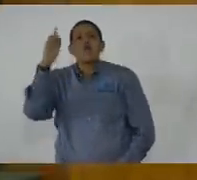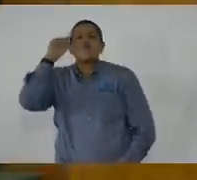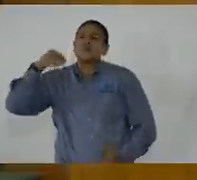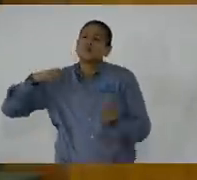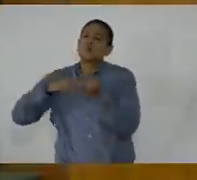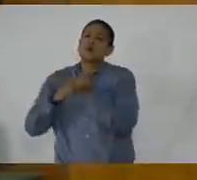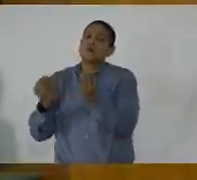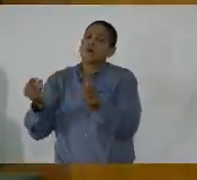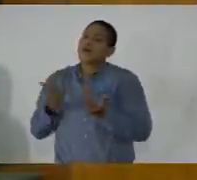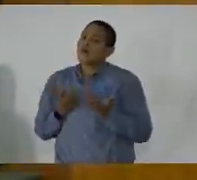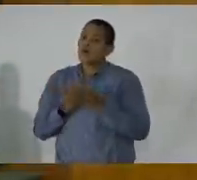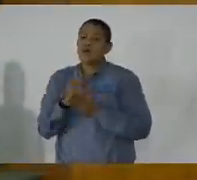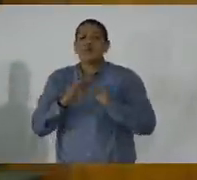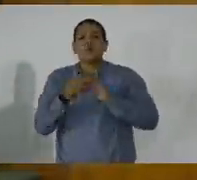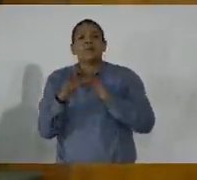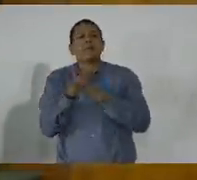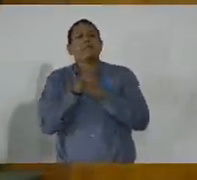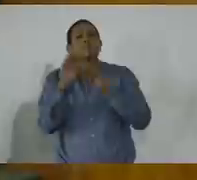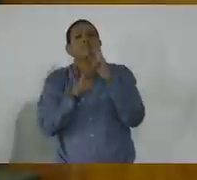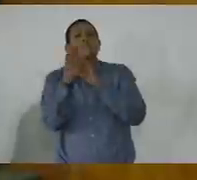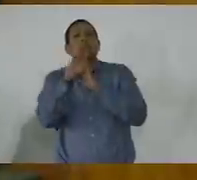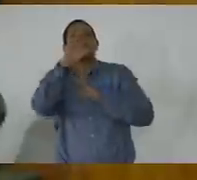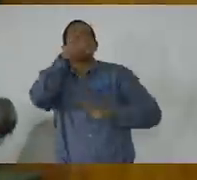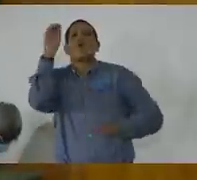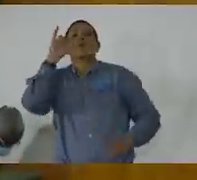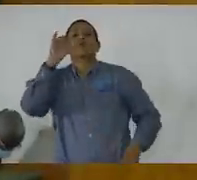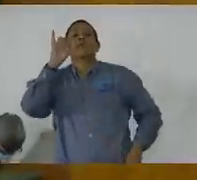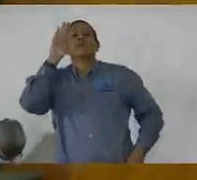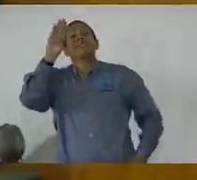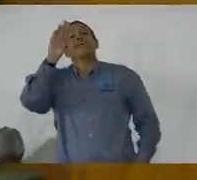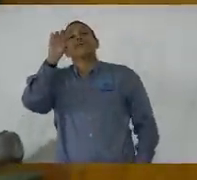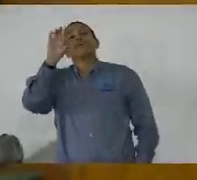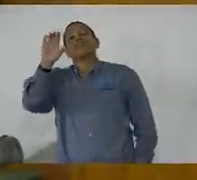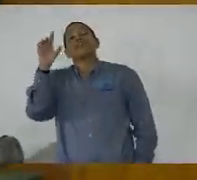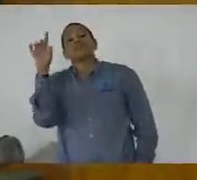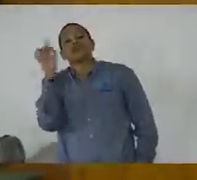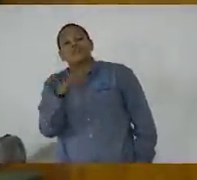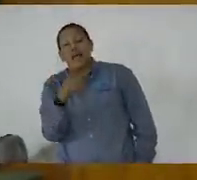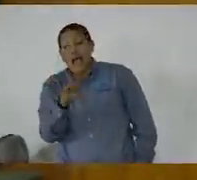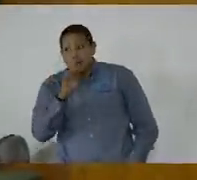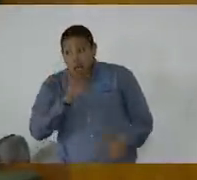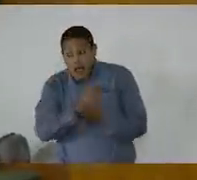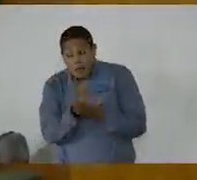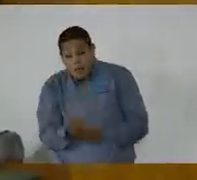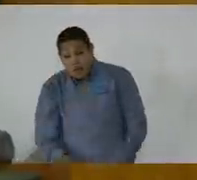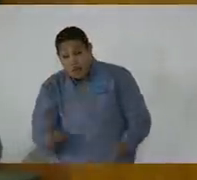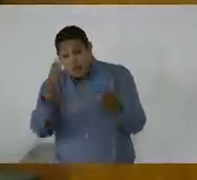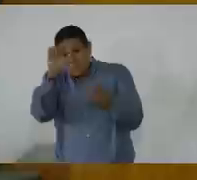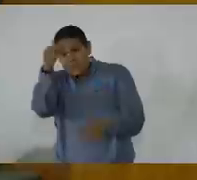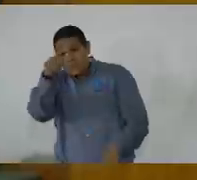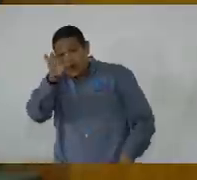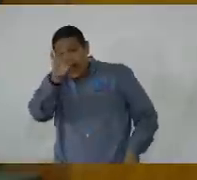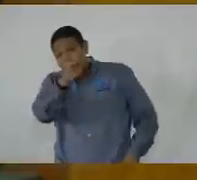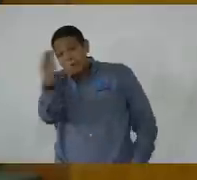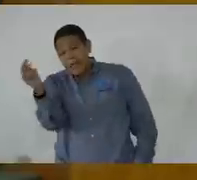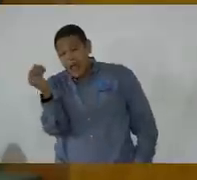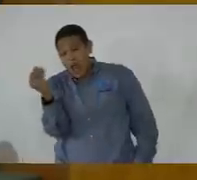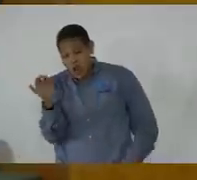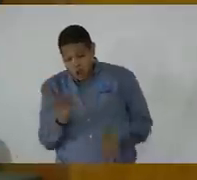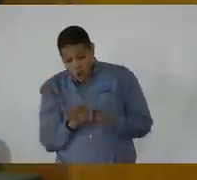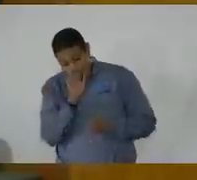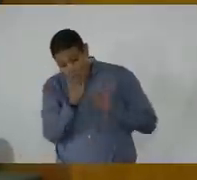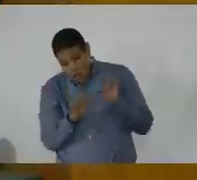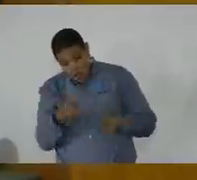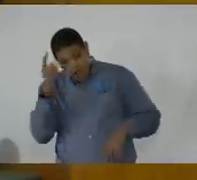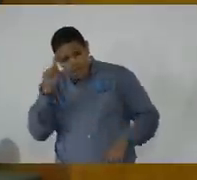the Jamaica Business Development Corporation, JBDC, in the amount of $10.9 million